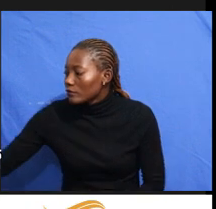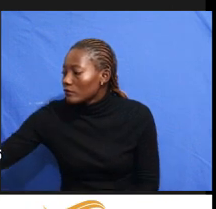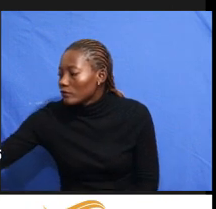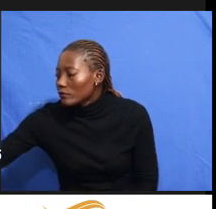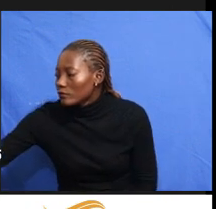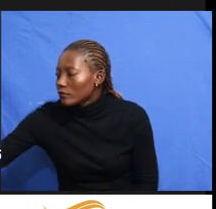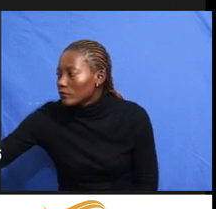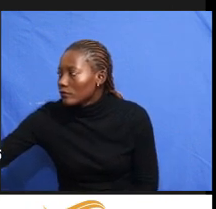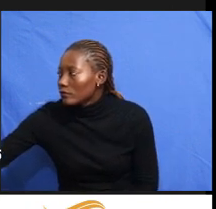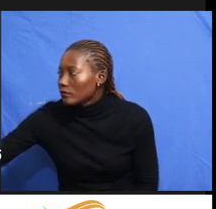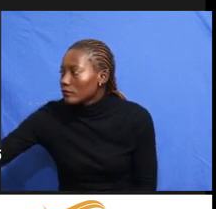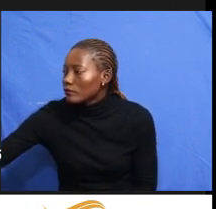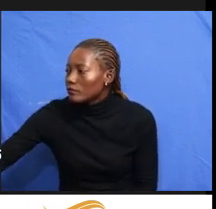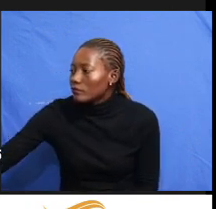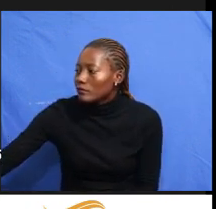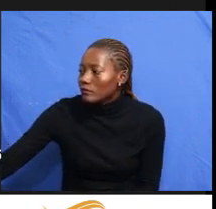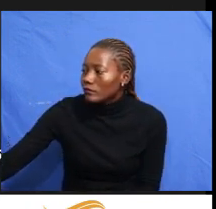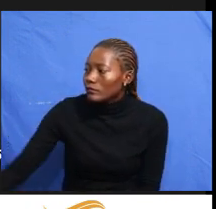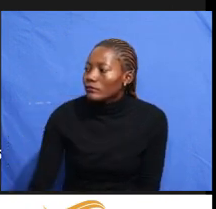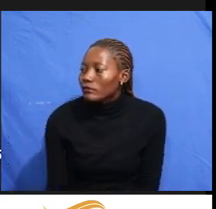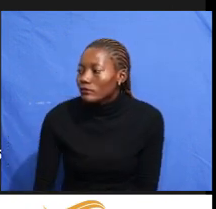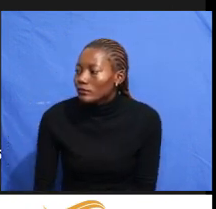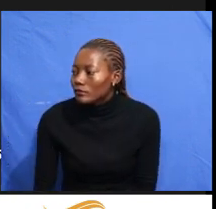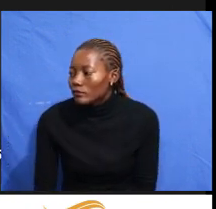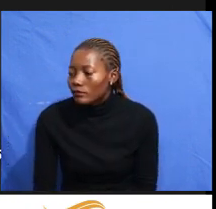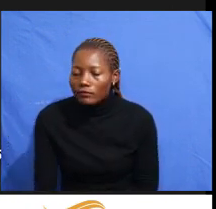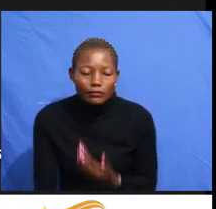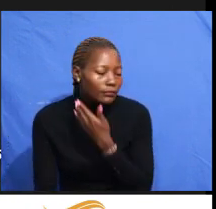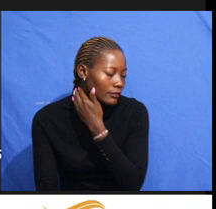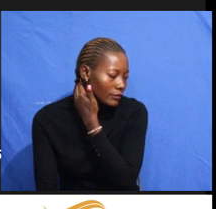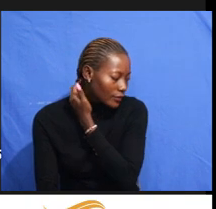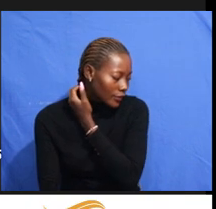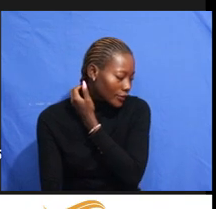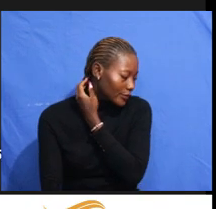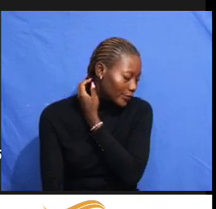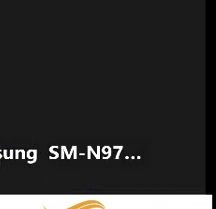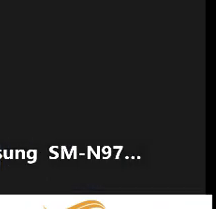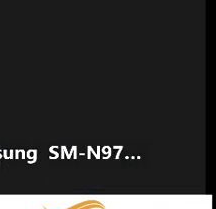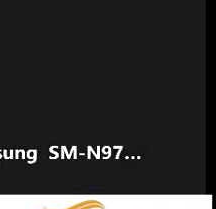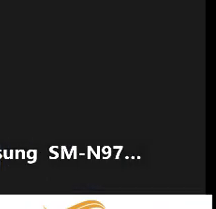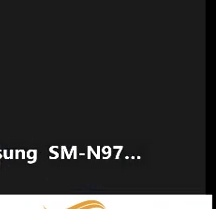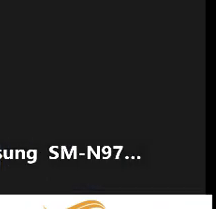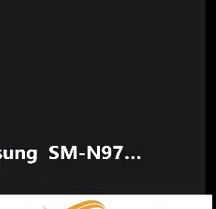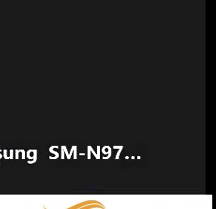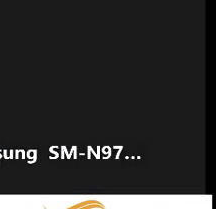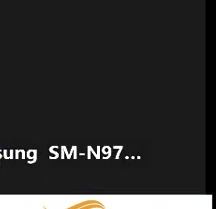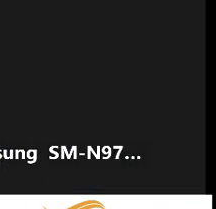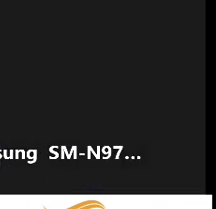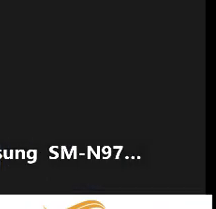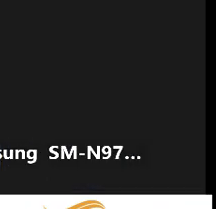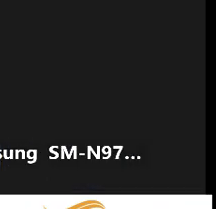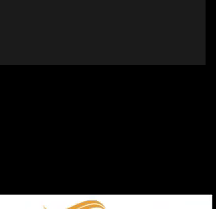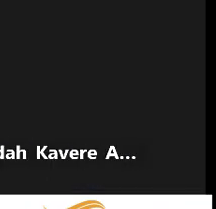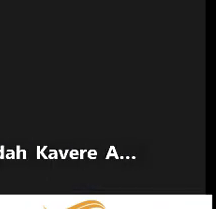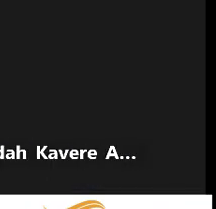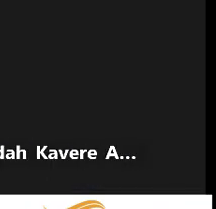The link, you can click on the link, it has been shared, so that even if I end the meeting, you are still able to